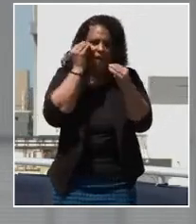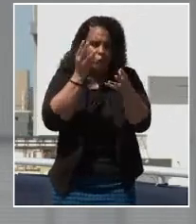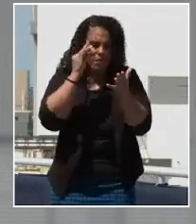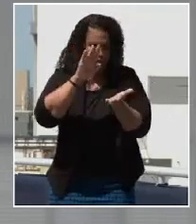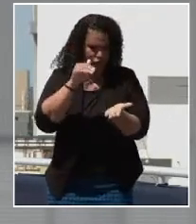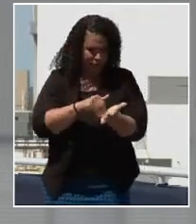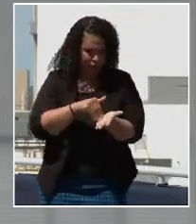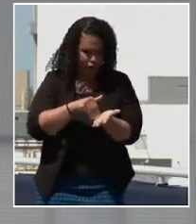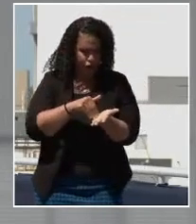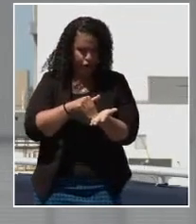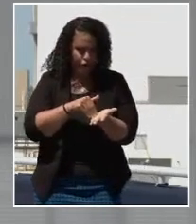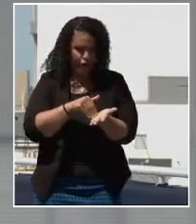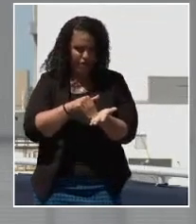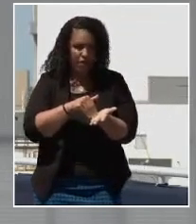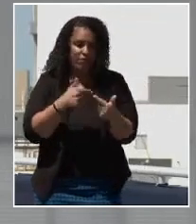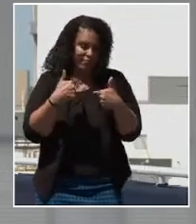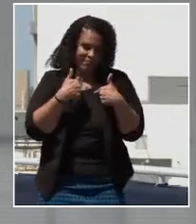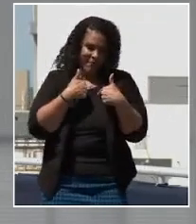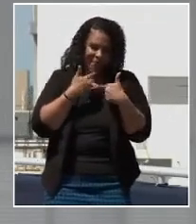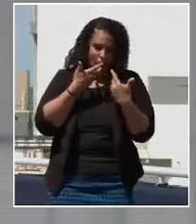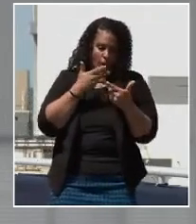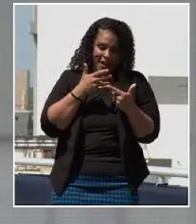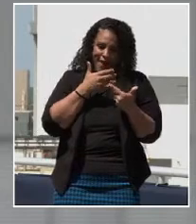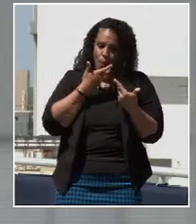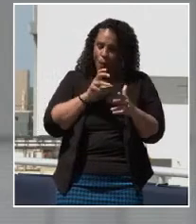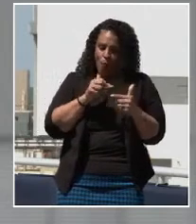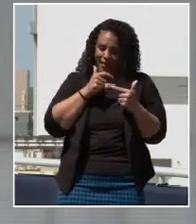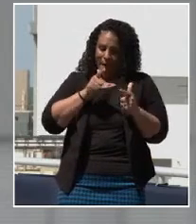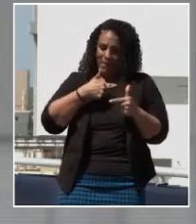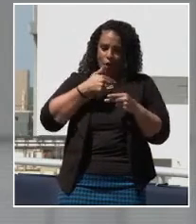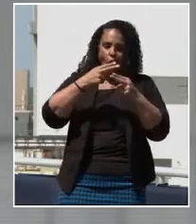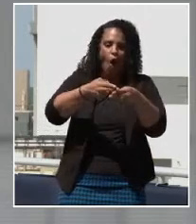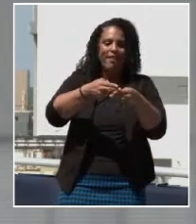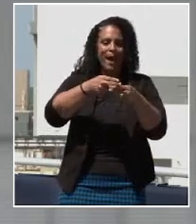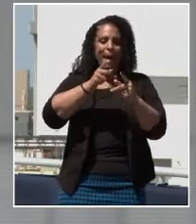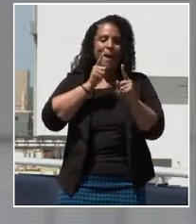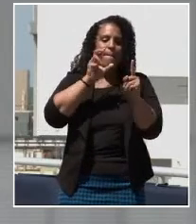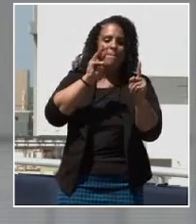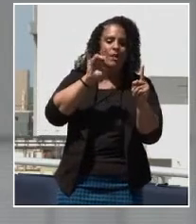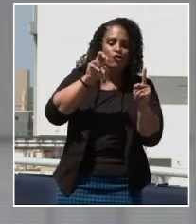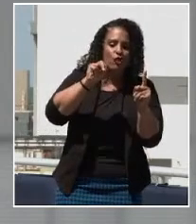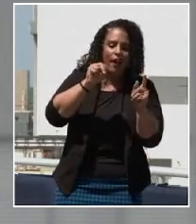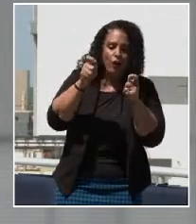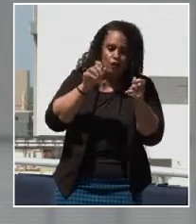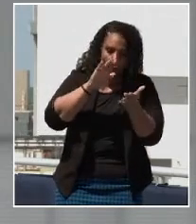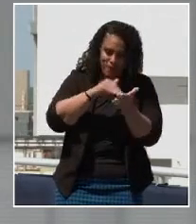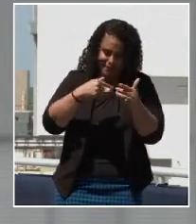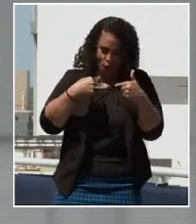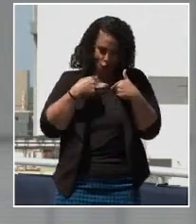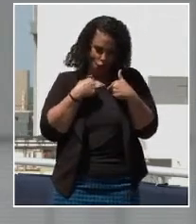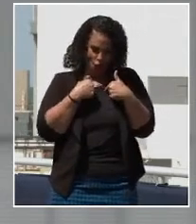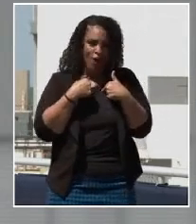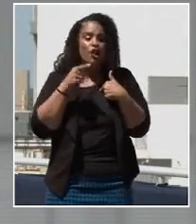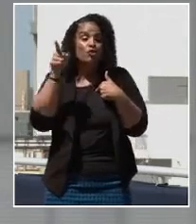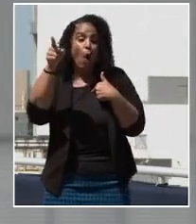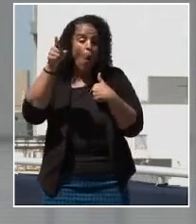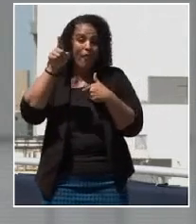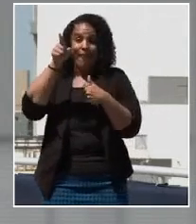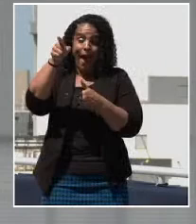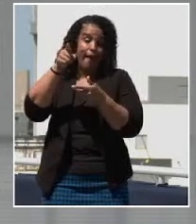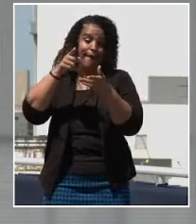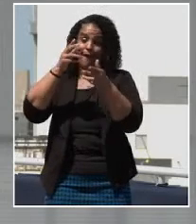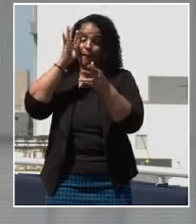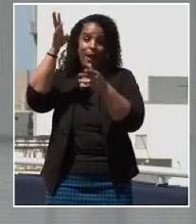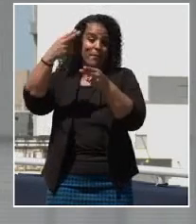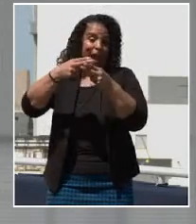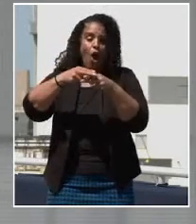center they won't let me call it a mission control center so they've gussied up the name